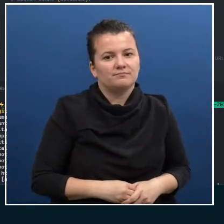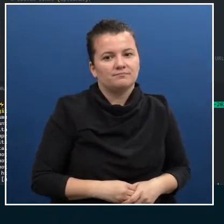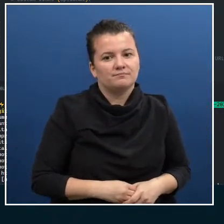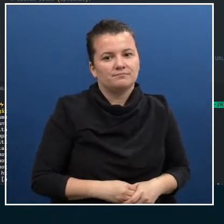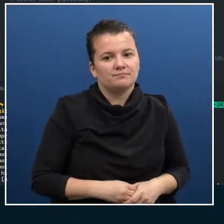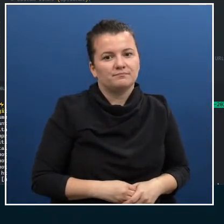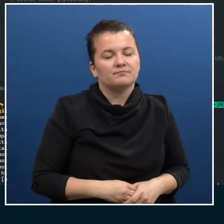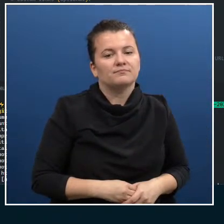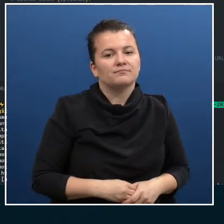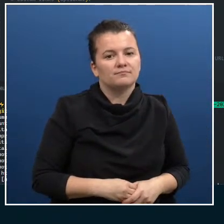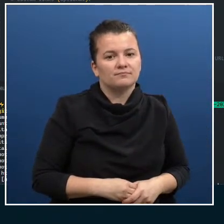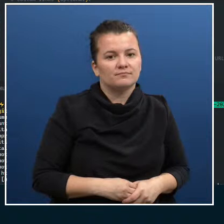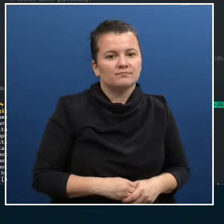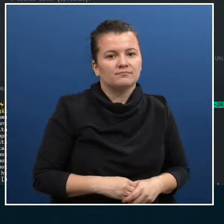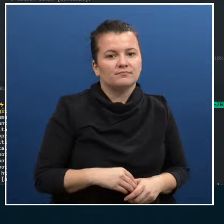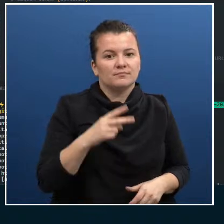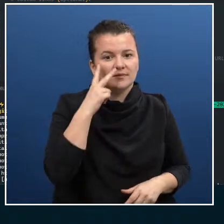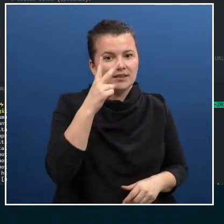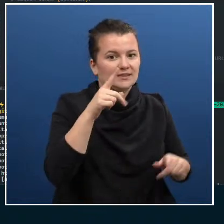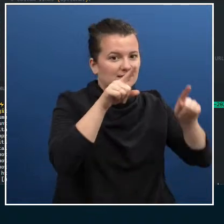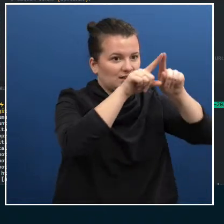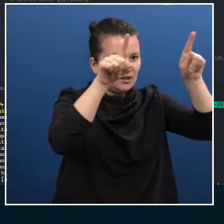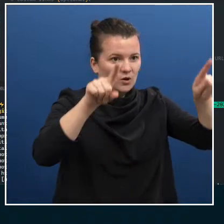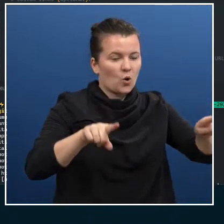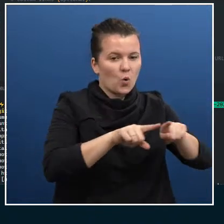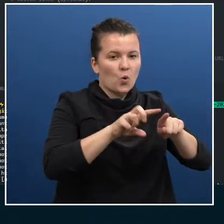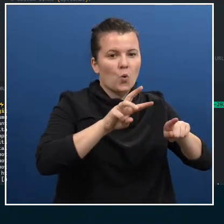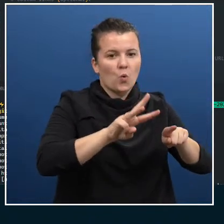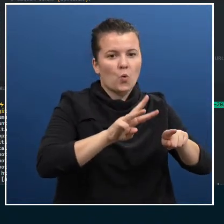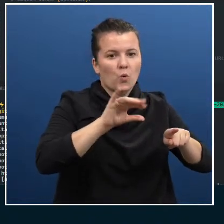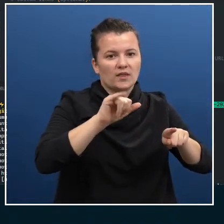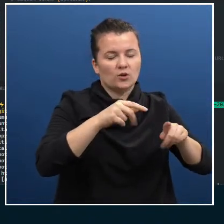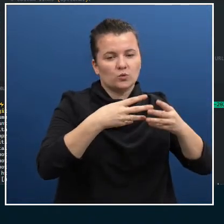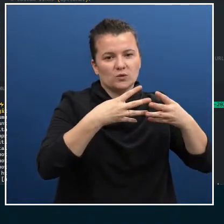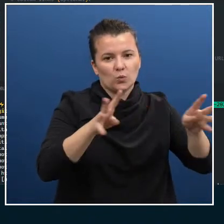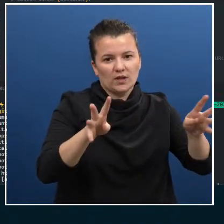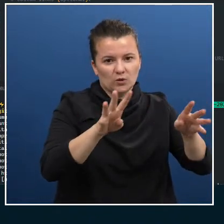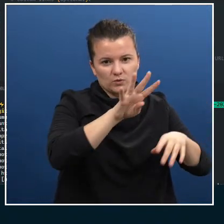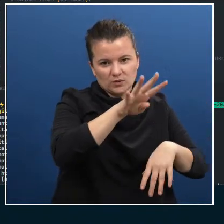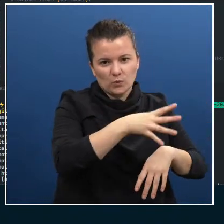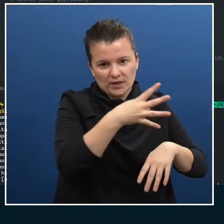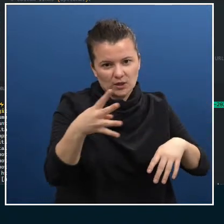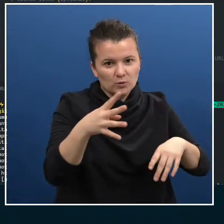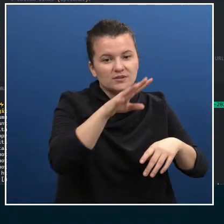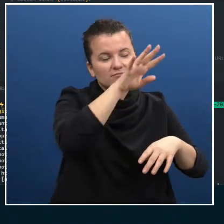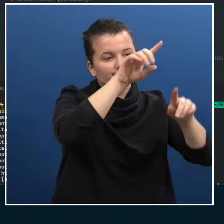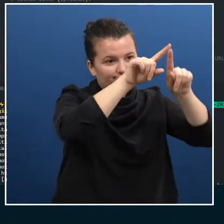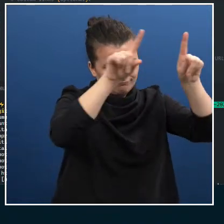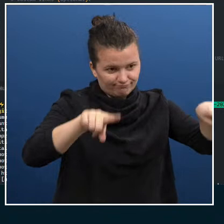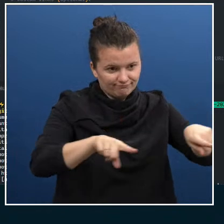in Windows Terminal, I have running the Hugo site. So it's building